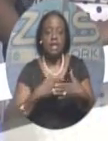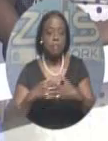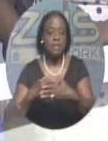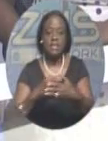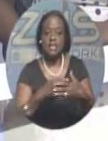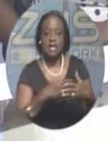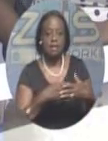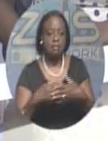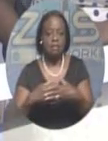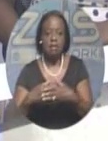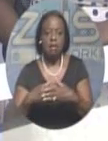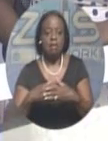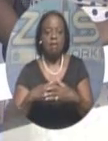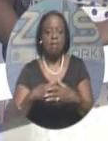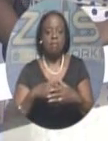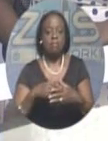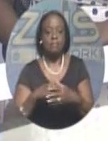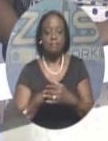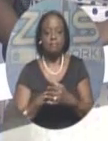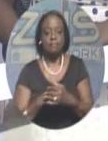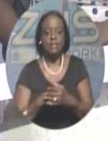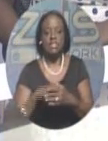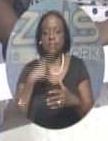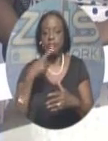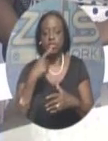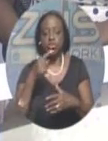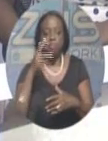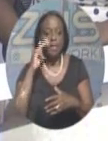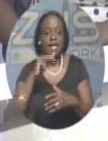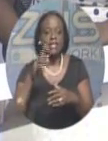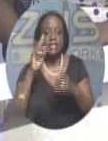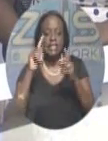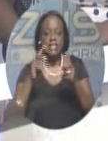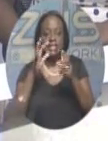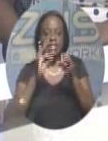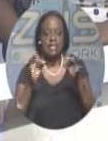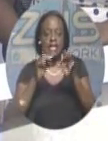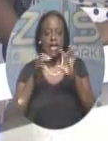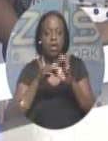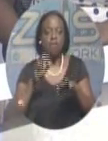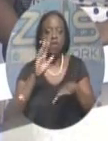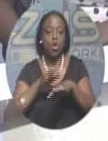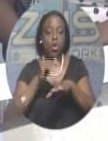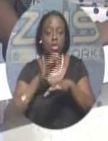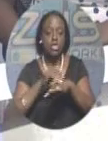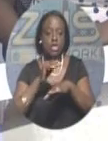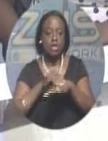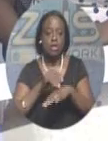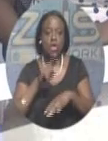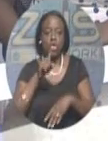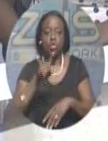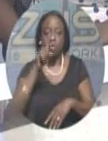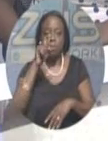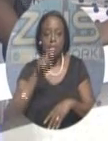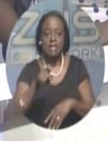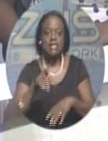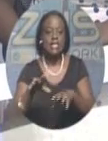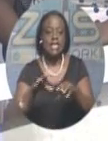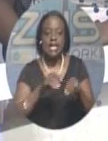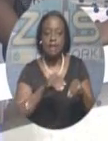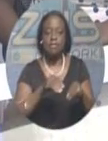a tale of caution. Now, it's based on that he's urging residents in the northern Bahamas to leave the coastline